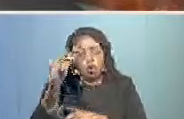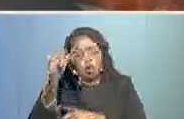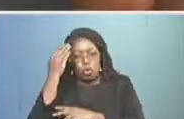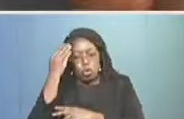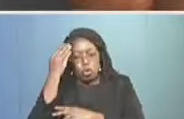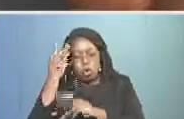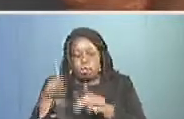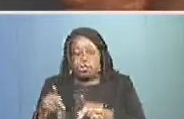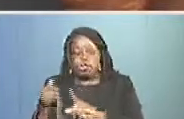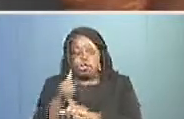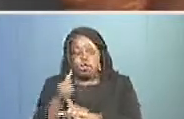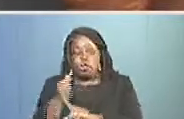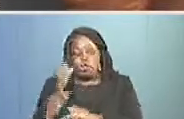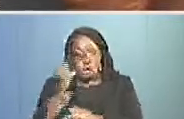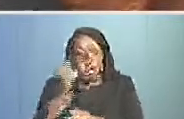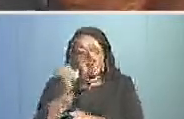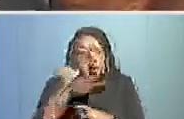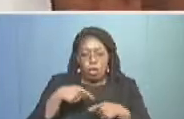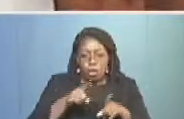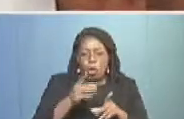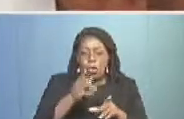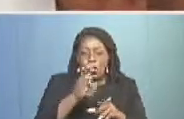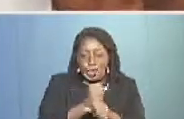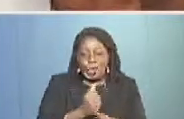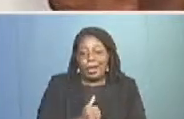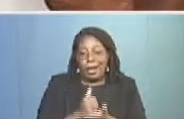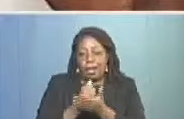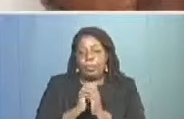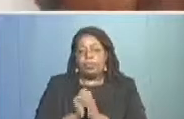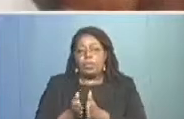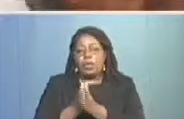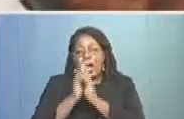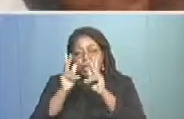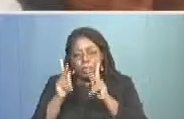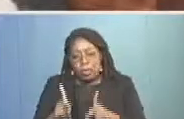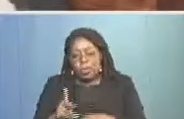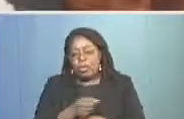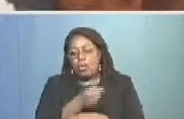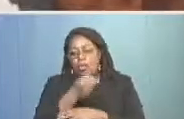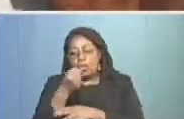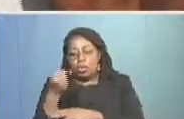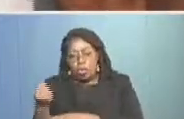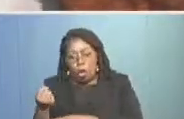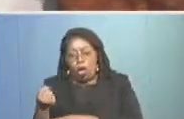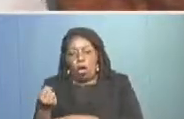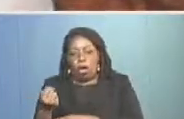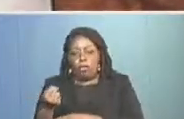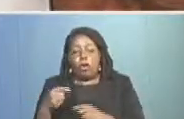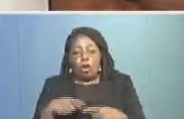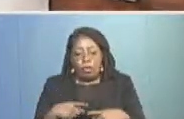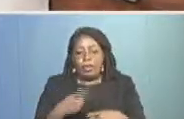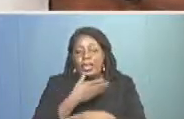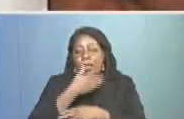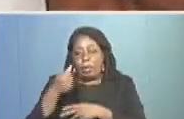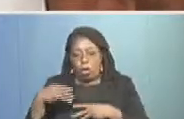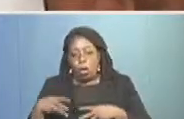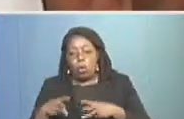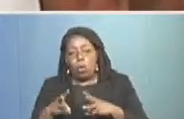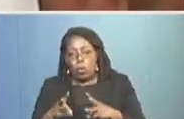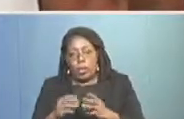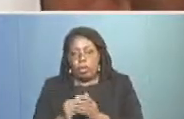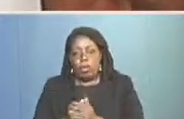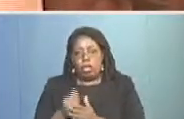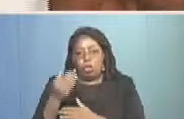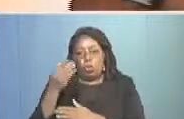telling you, seek help. Seek help, and we're asking persons to try to resolve conflicts in a much better way. And I know that revenge